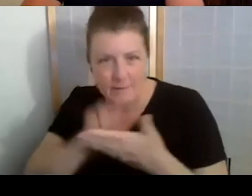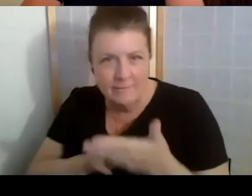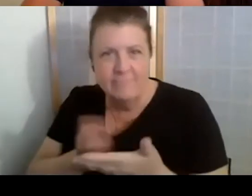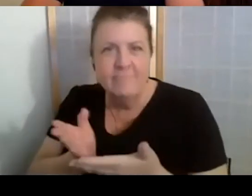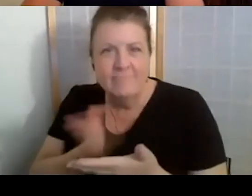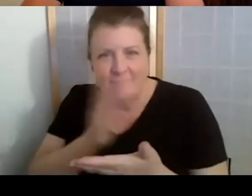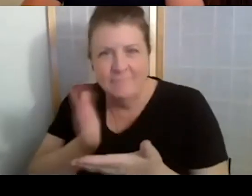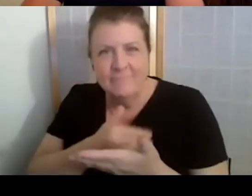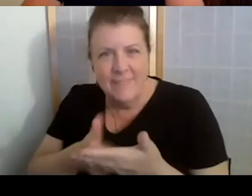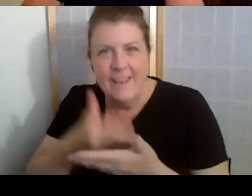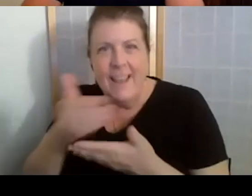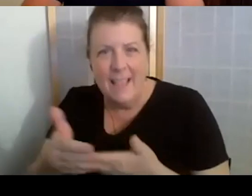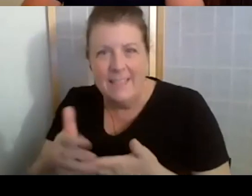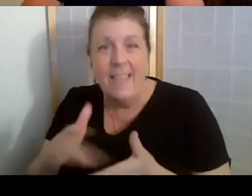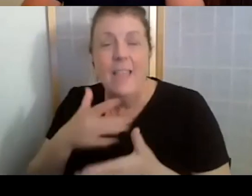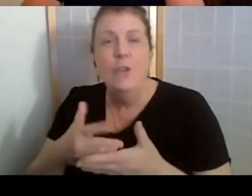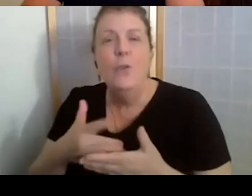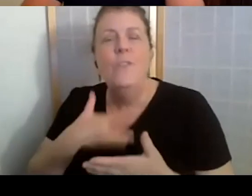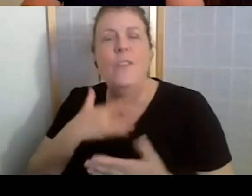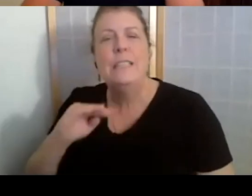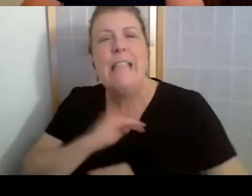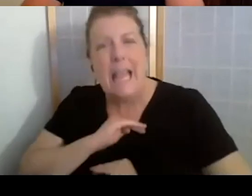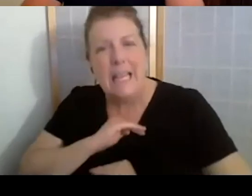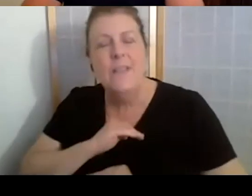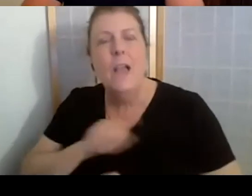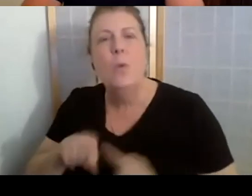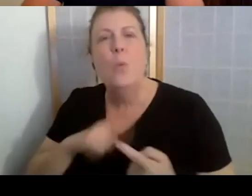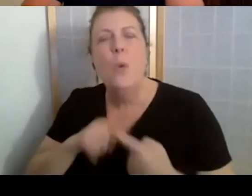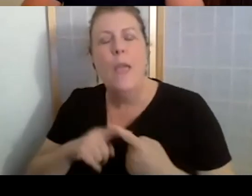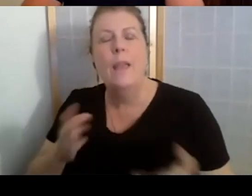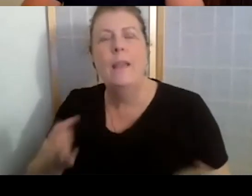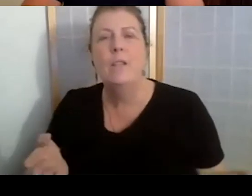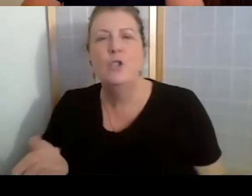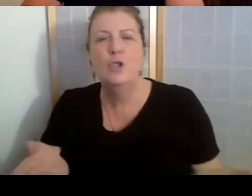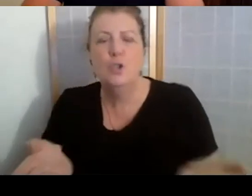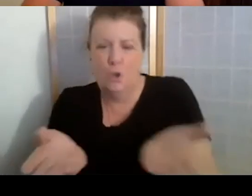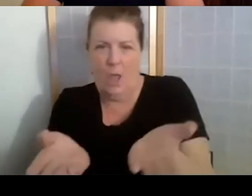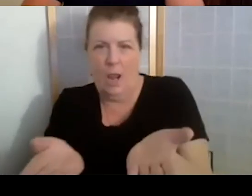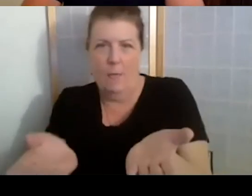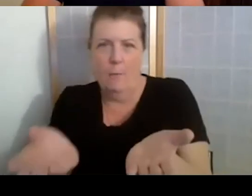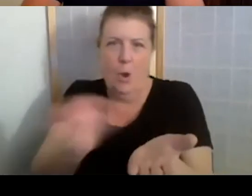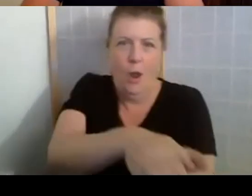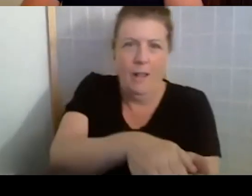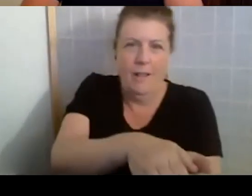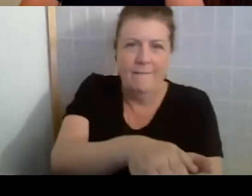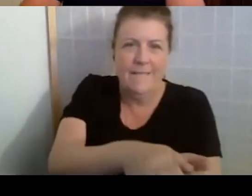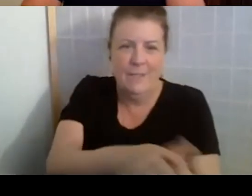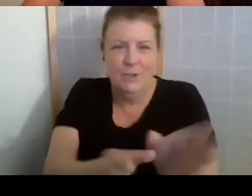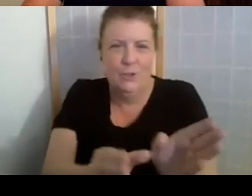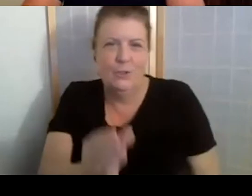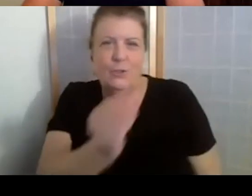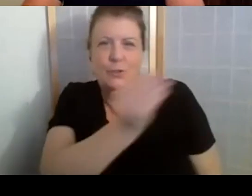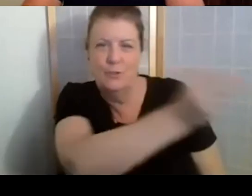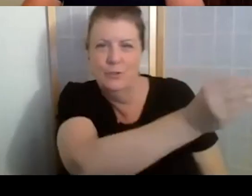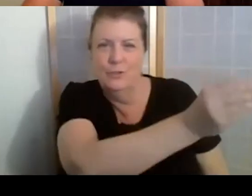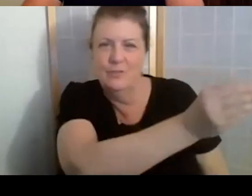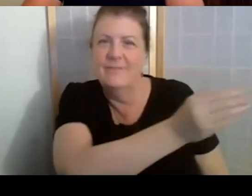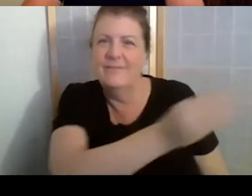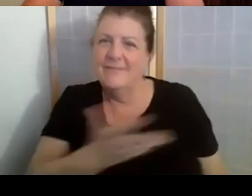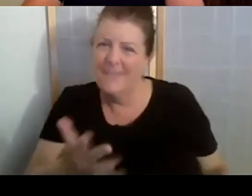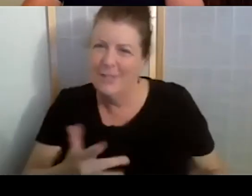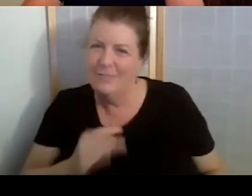sort of have that moment where you want to like marinate in the feeling of having just finished a novel. We have 2 minutes.